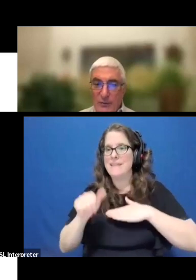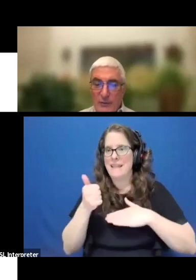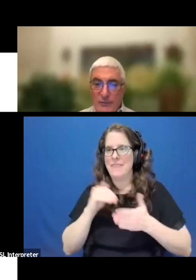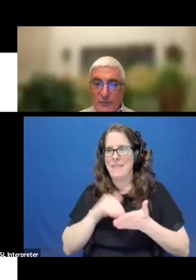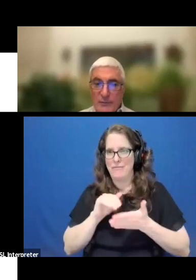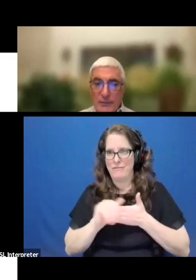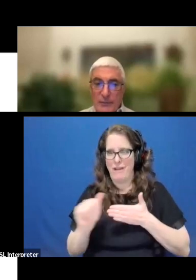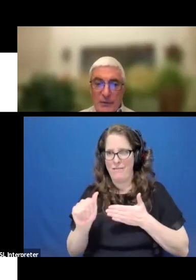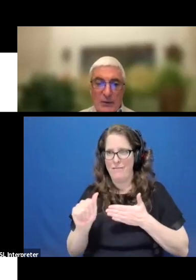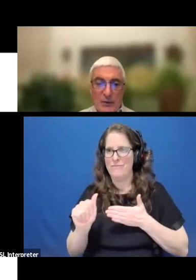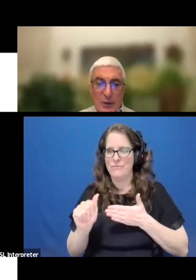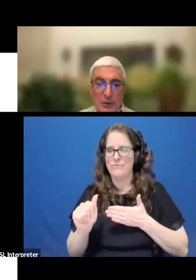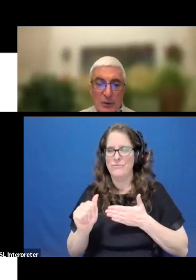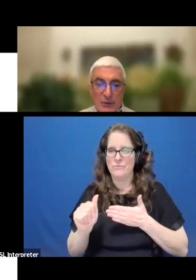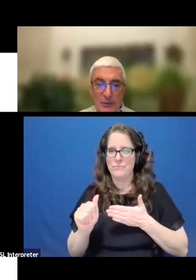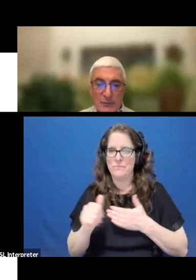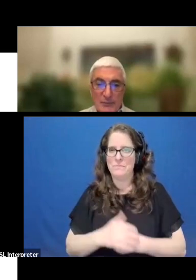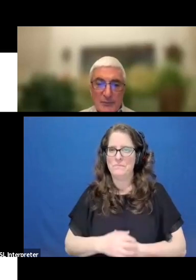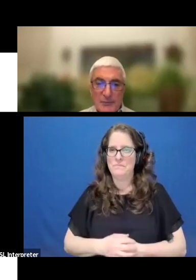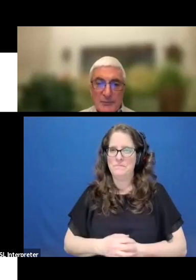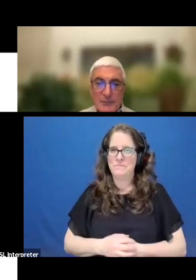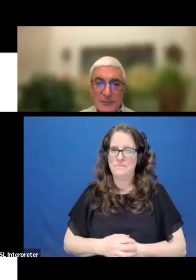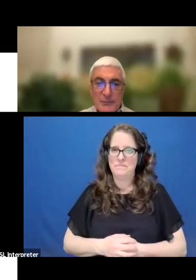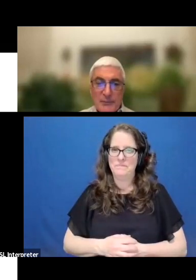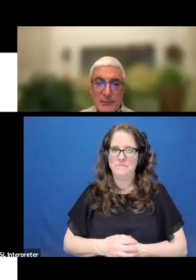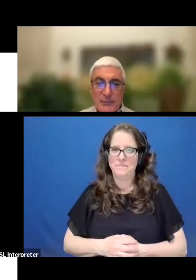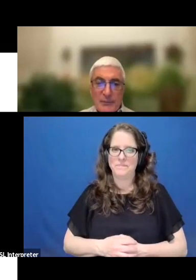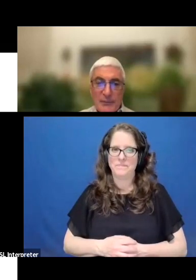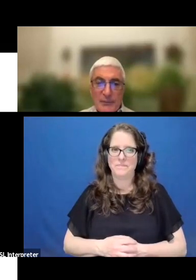$10,000. Next slide, please.